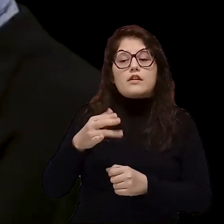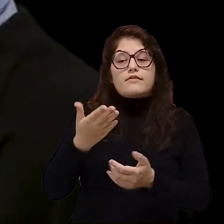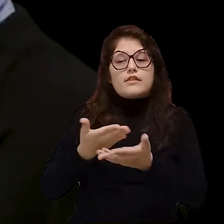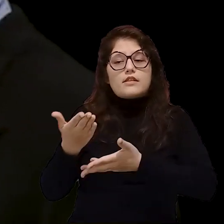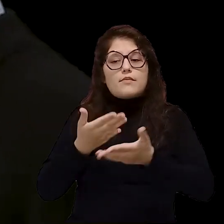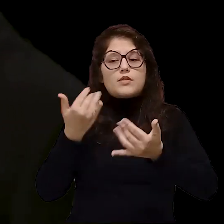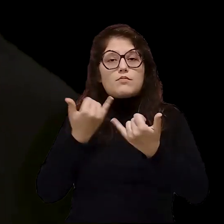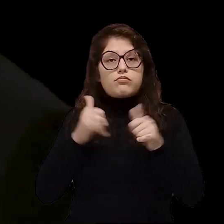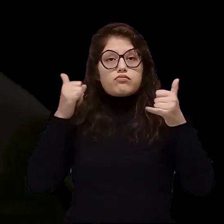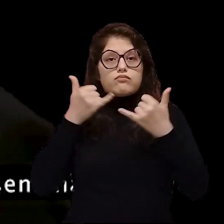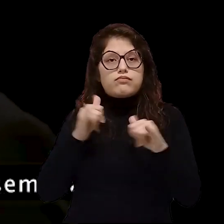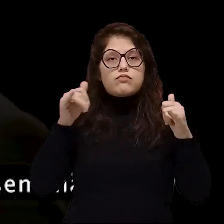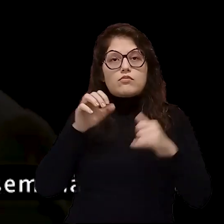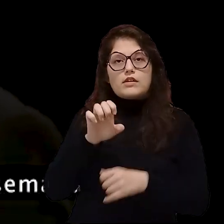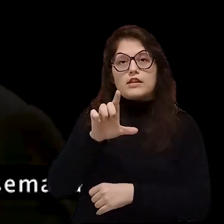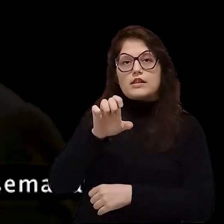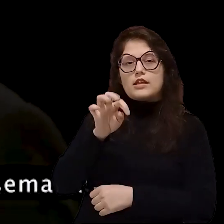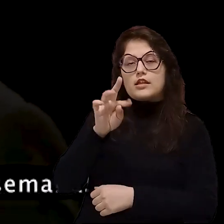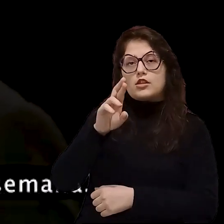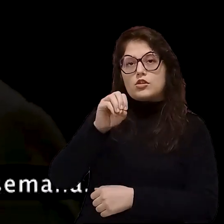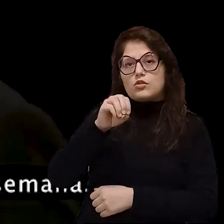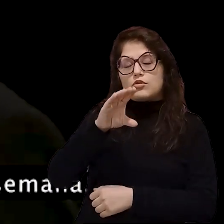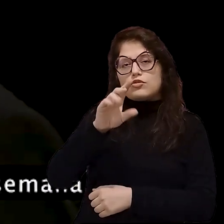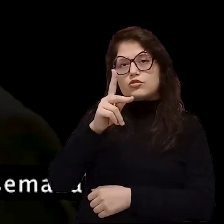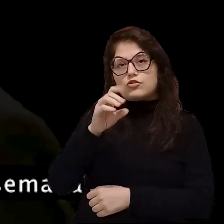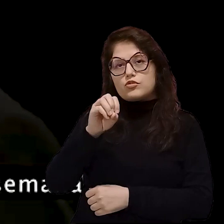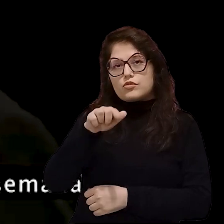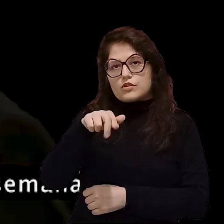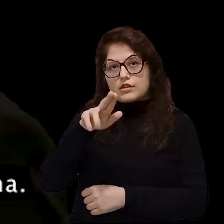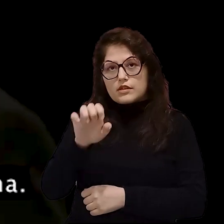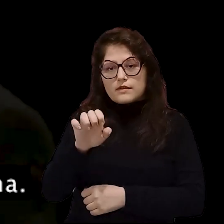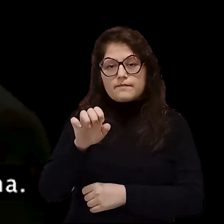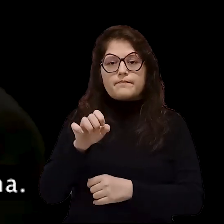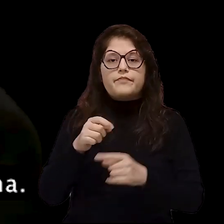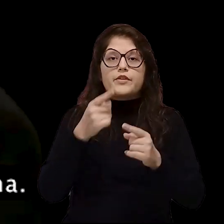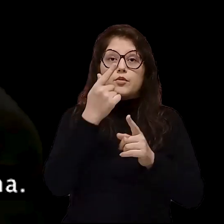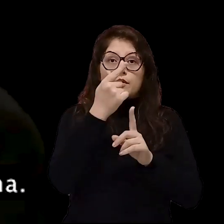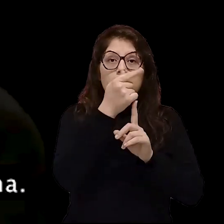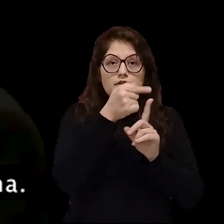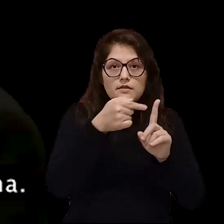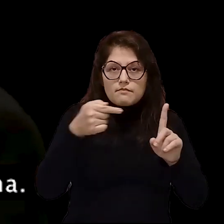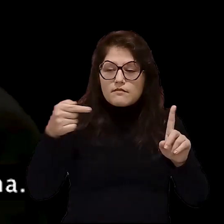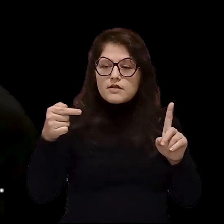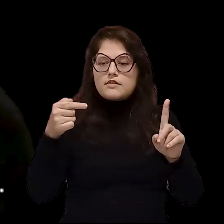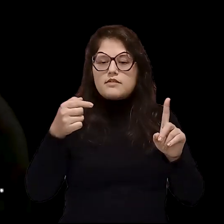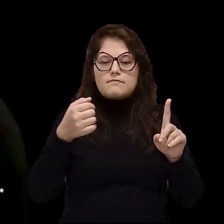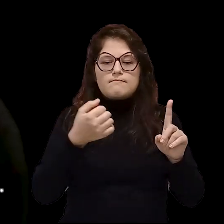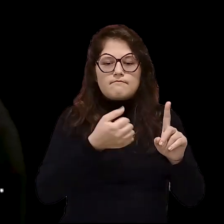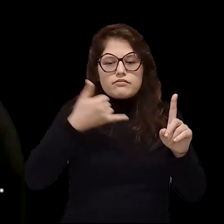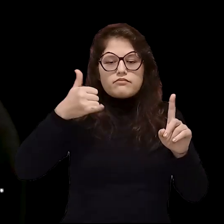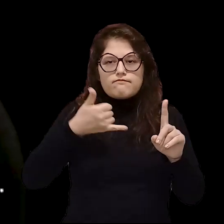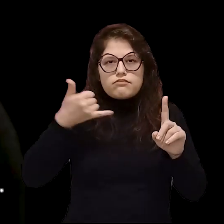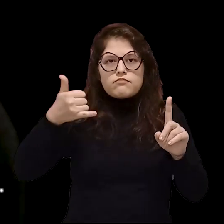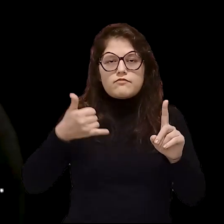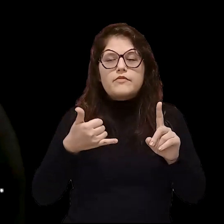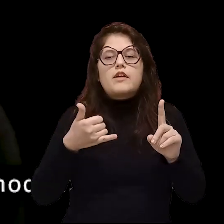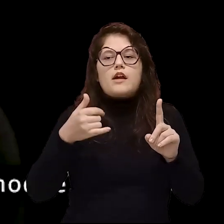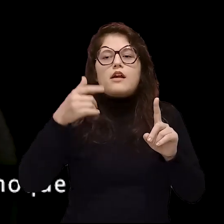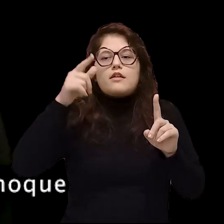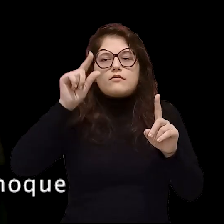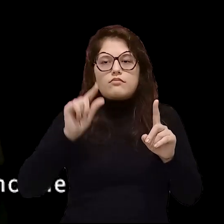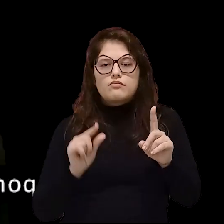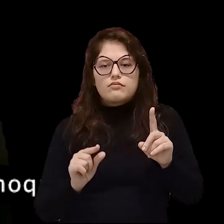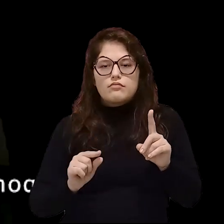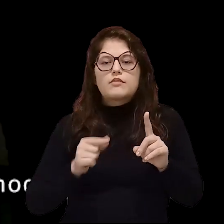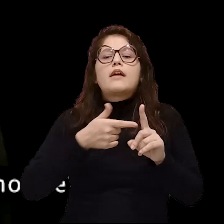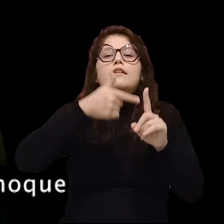have electroshock treatment. Then he would feel sort of disoriented for a week. Then he would feel okay for a week. Then he would have a week of going downhill.